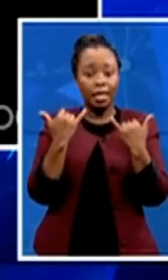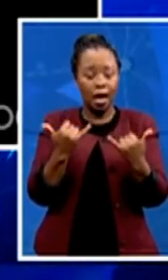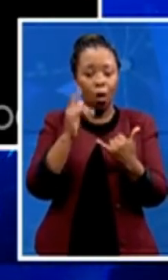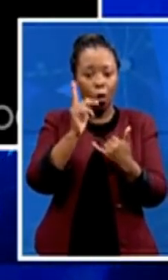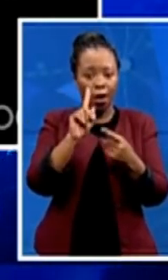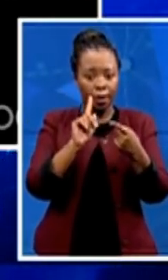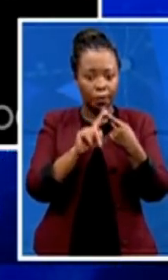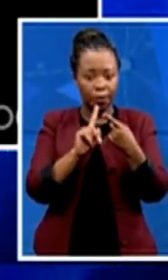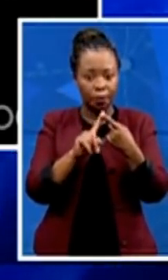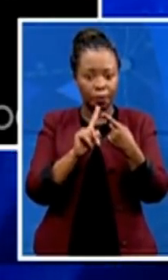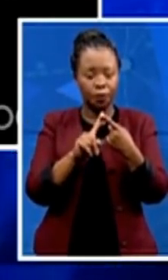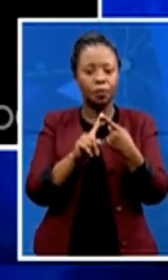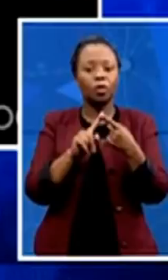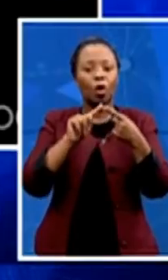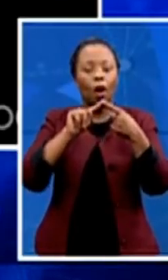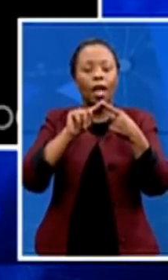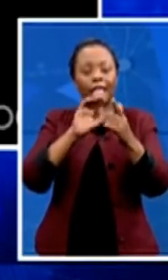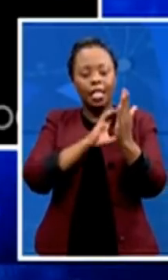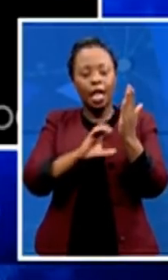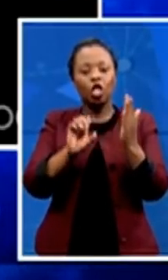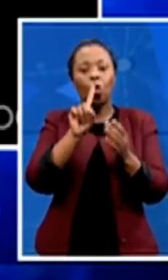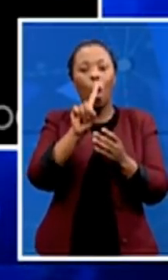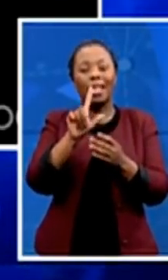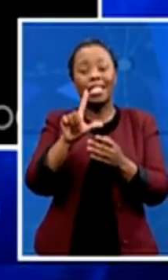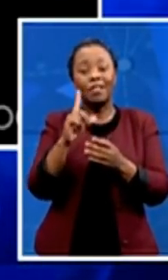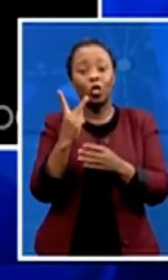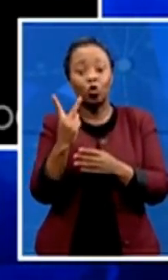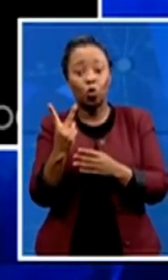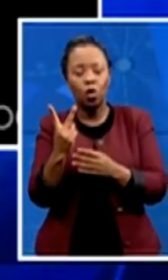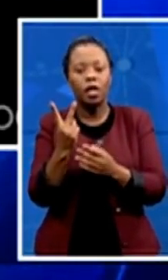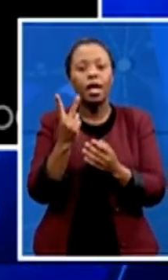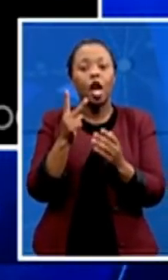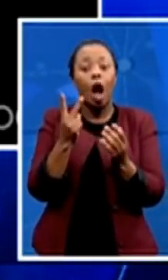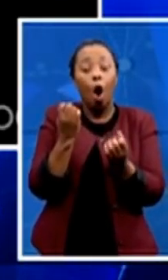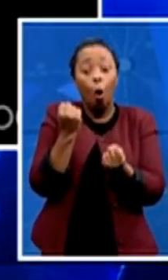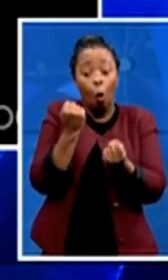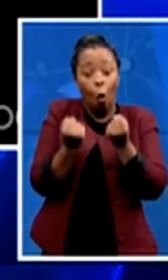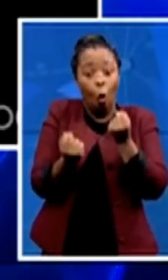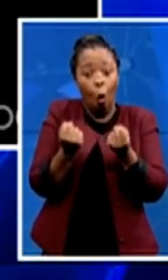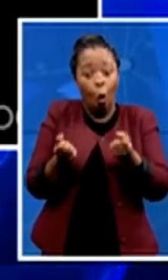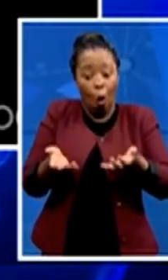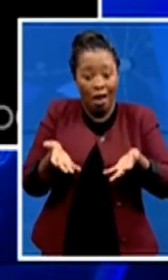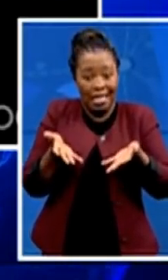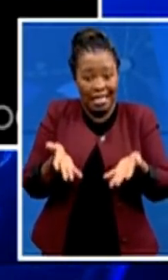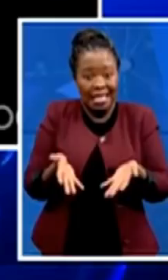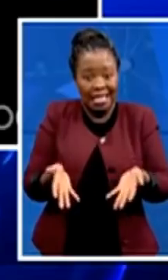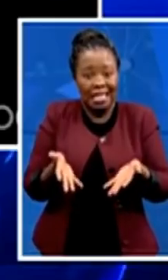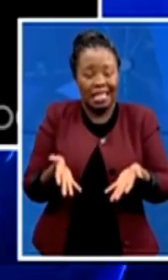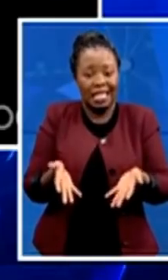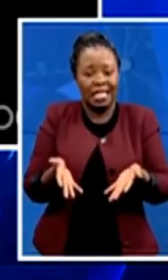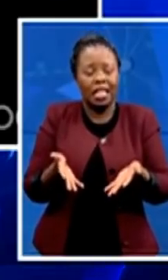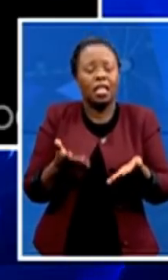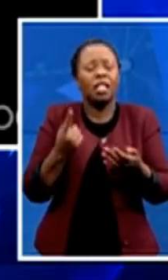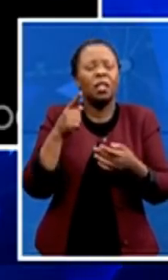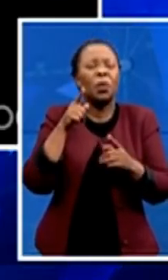172. This court in particular is enjoined to protect the rights of all